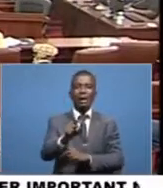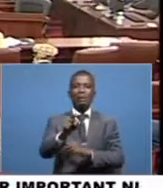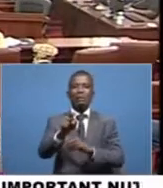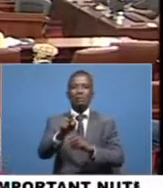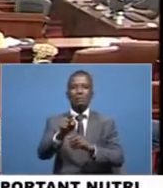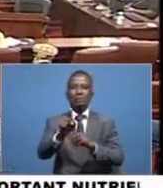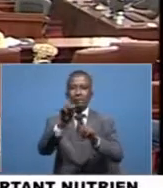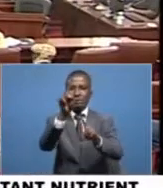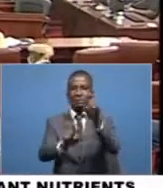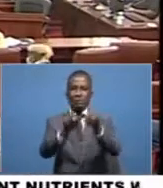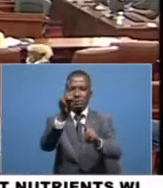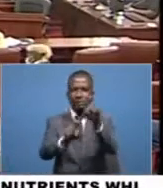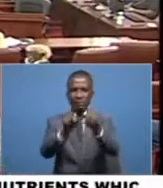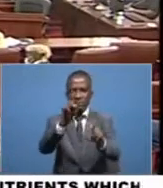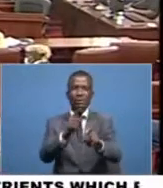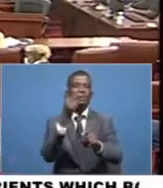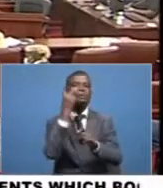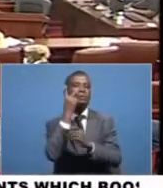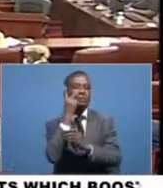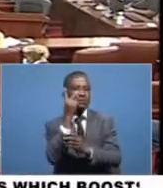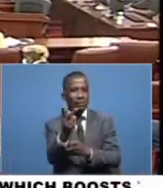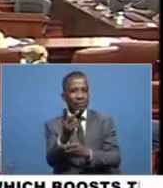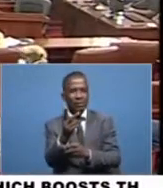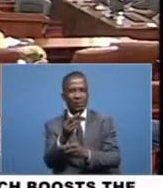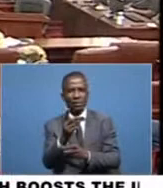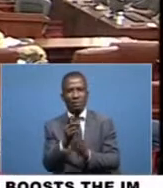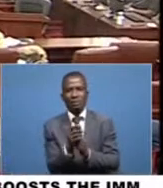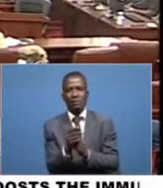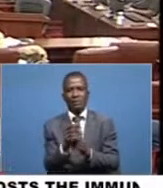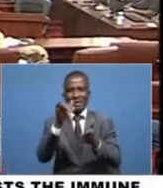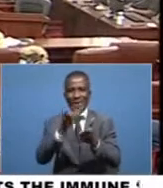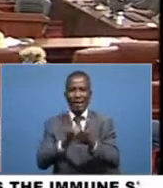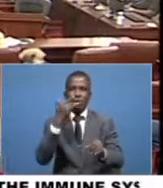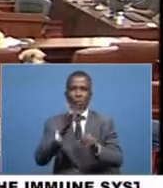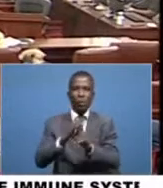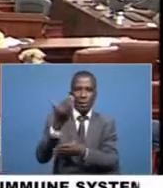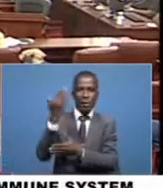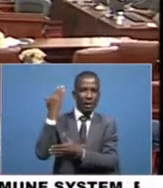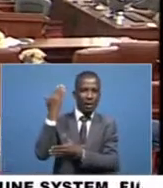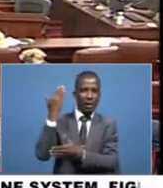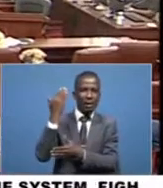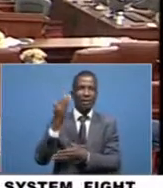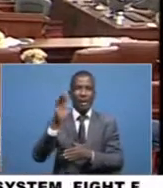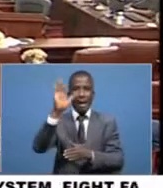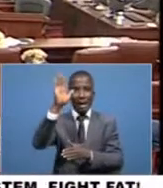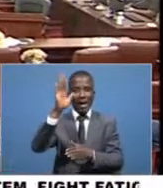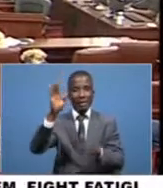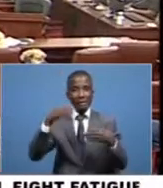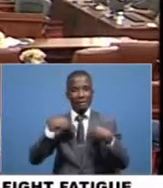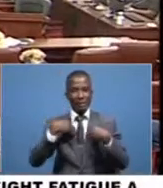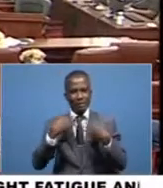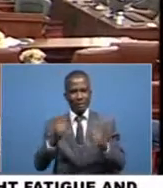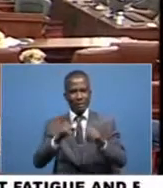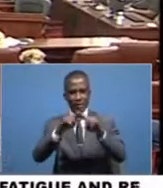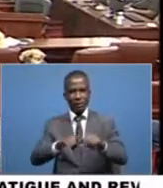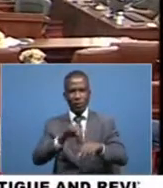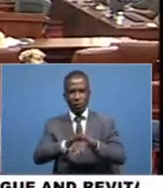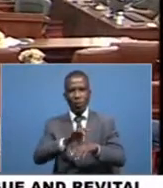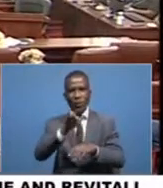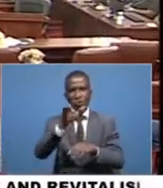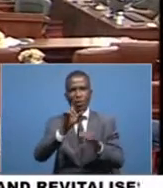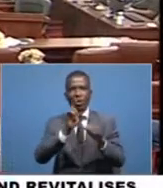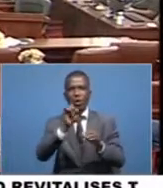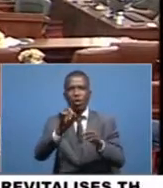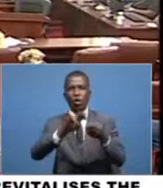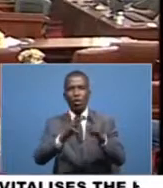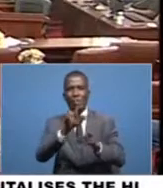oath, and prays that the witness statement be adopted as evidence in chief pursuant to Order 38 Rule 3E Sub Rule